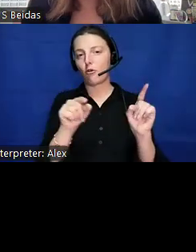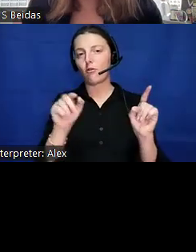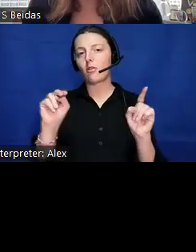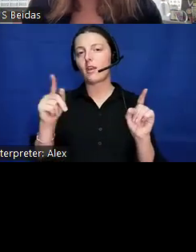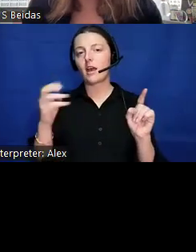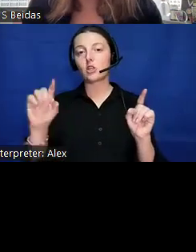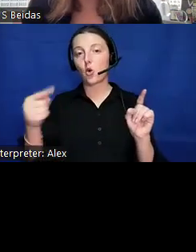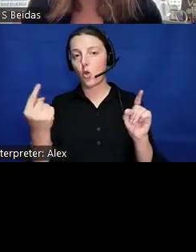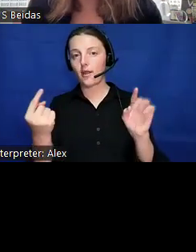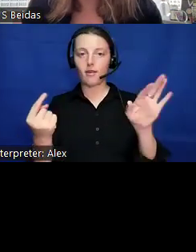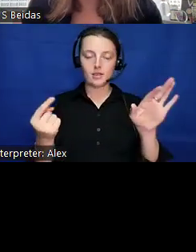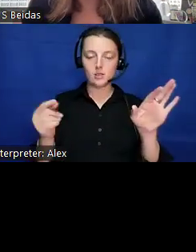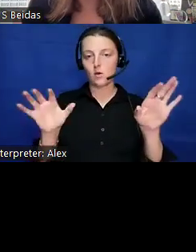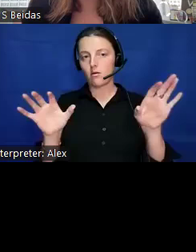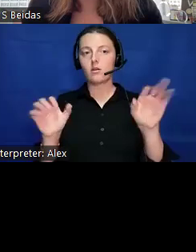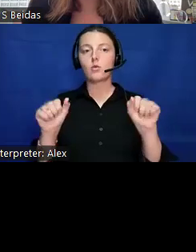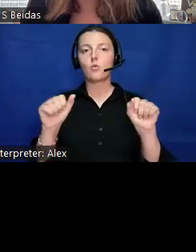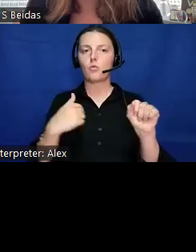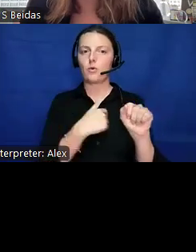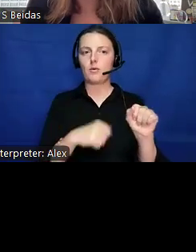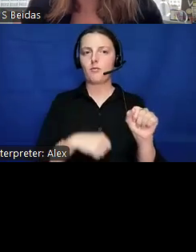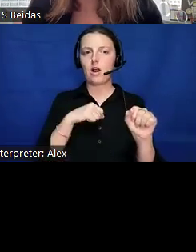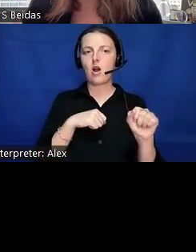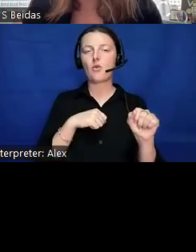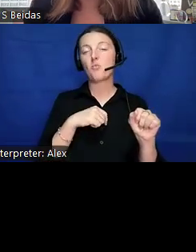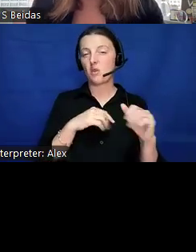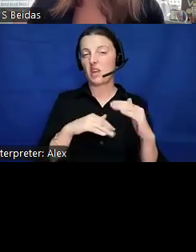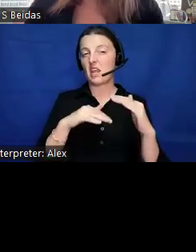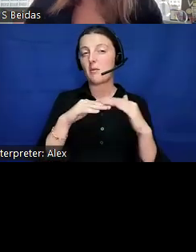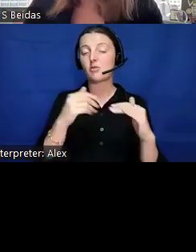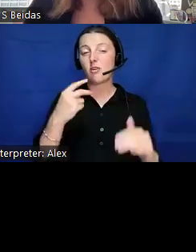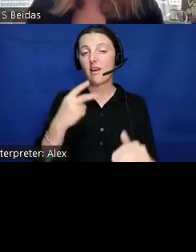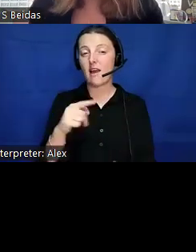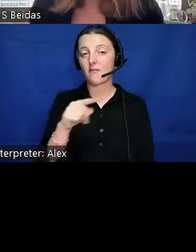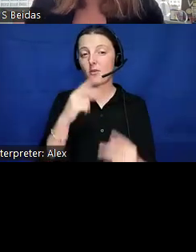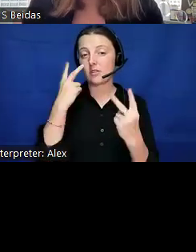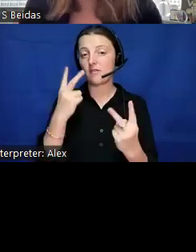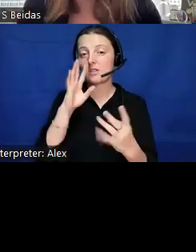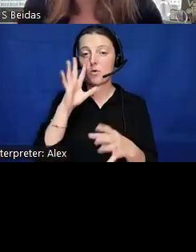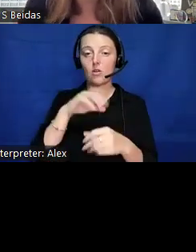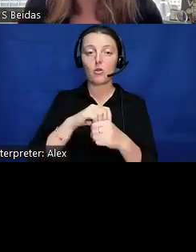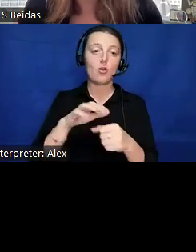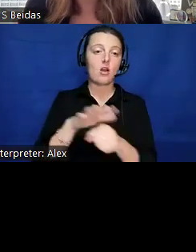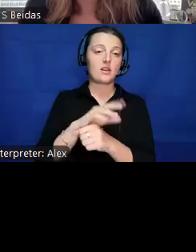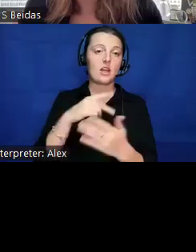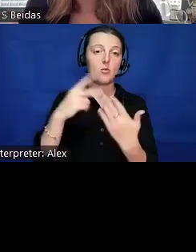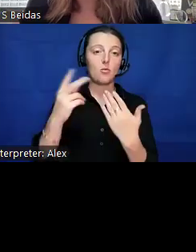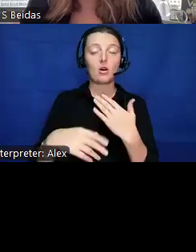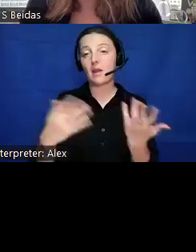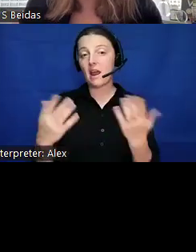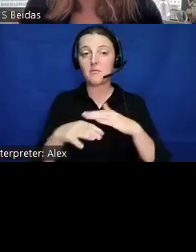arm. So we're really proud we were able to get up to half of those visits to include the entire program. And at